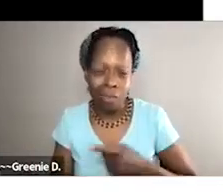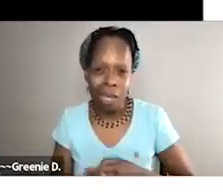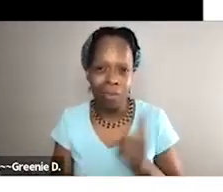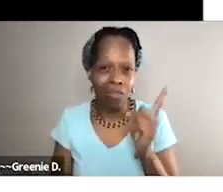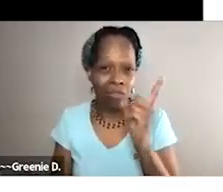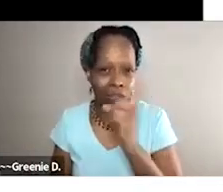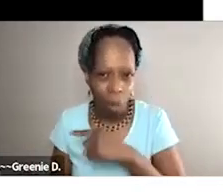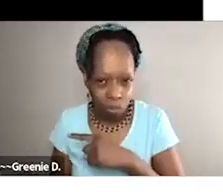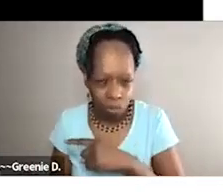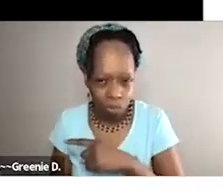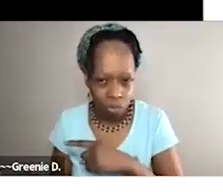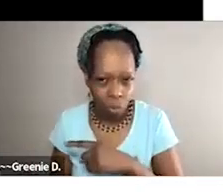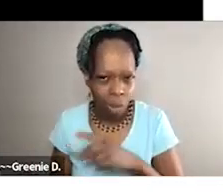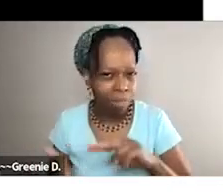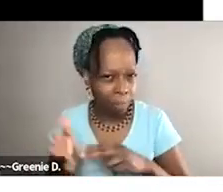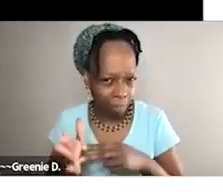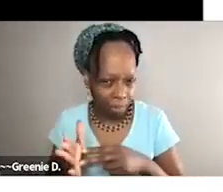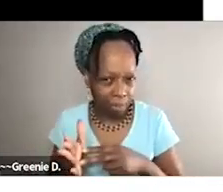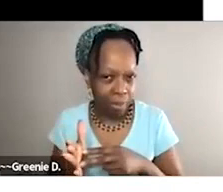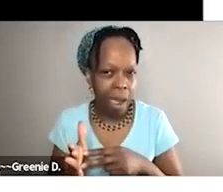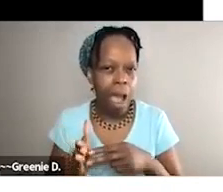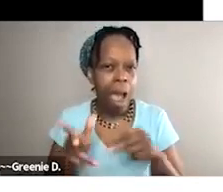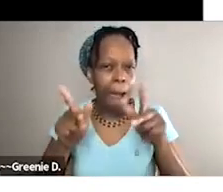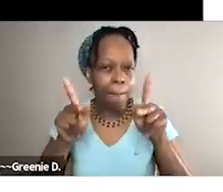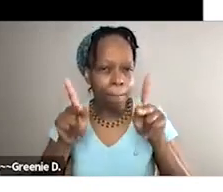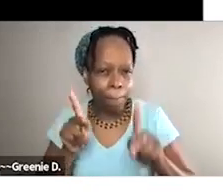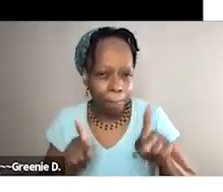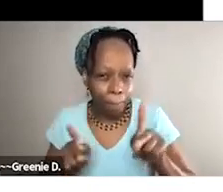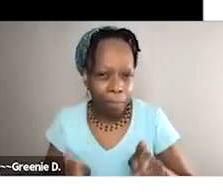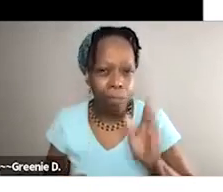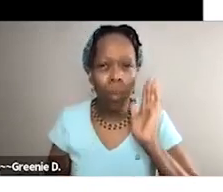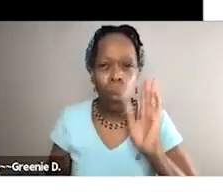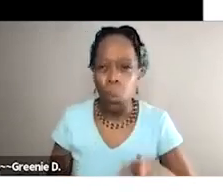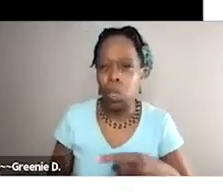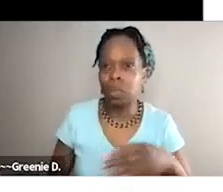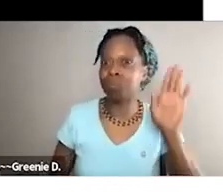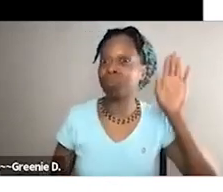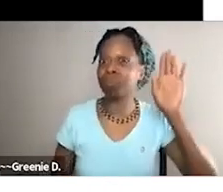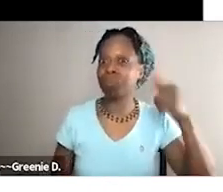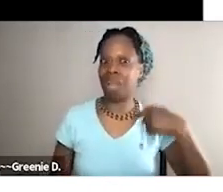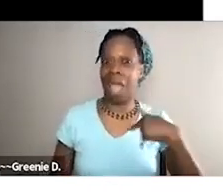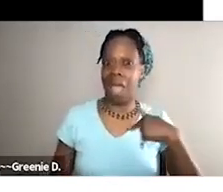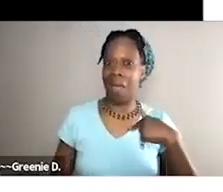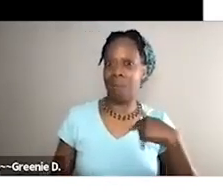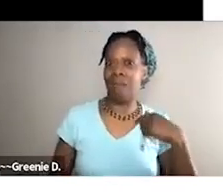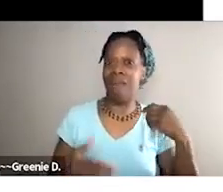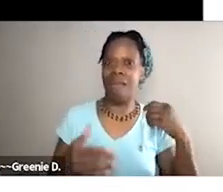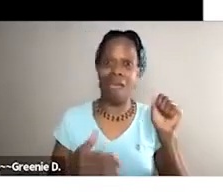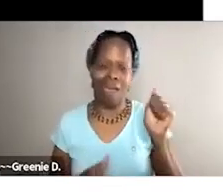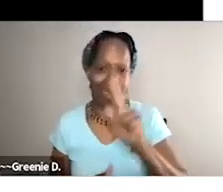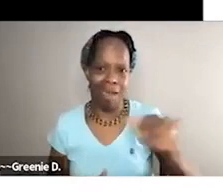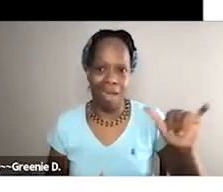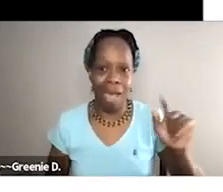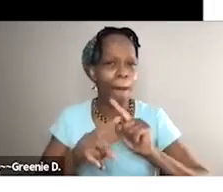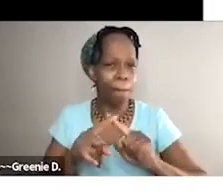community and then not necessarily show that with their actions. Or they may potentially do one thing and actually their actions show